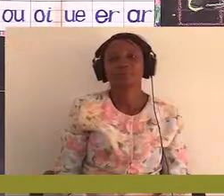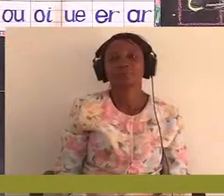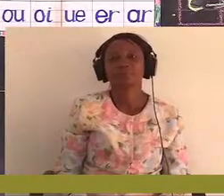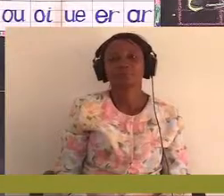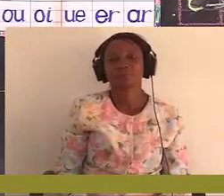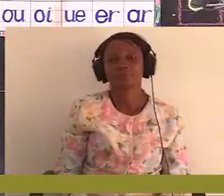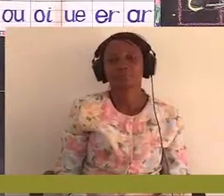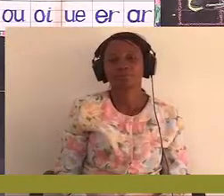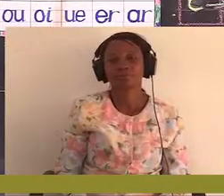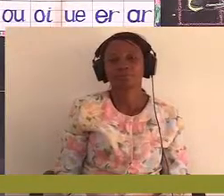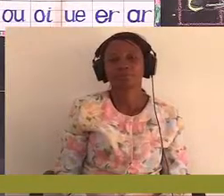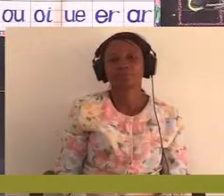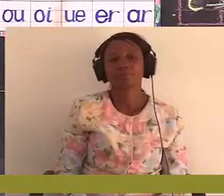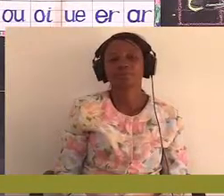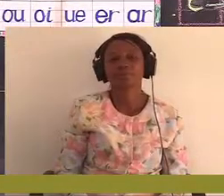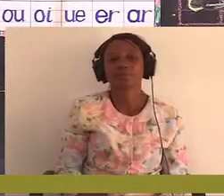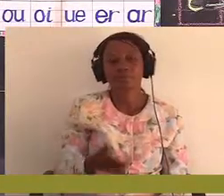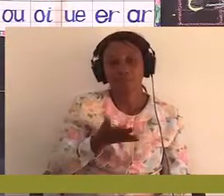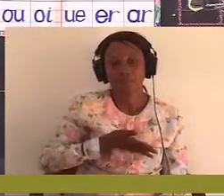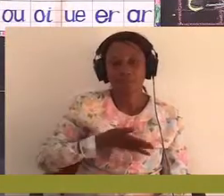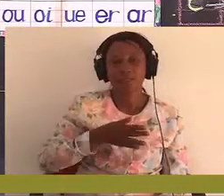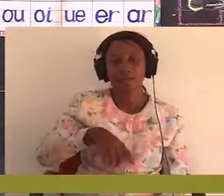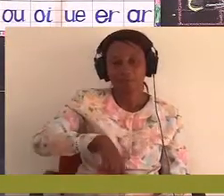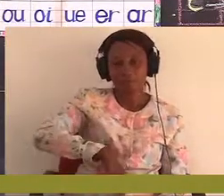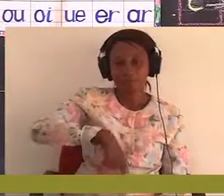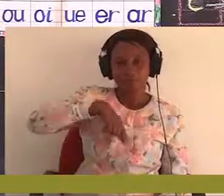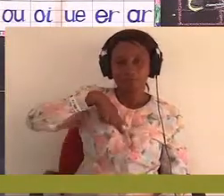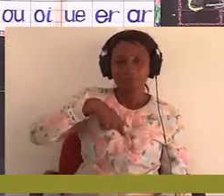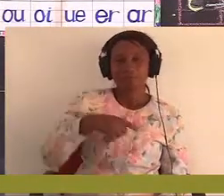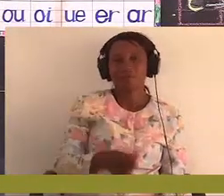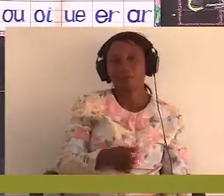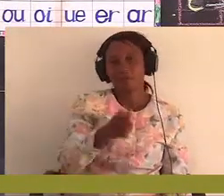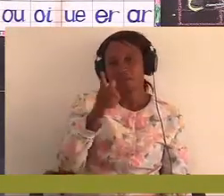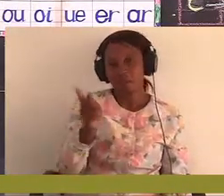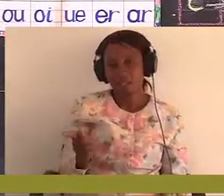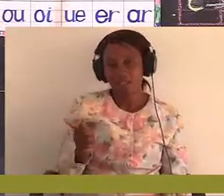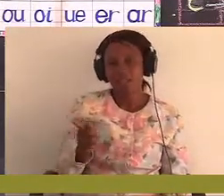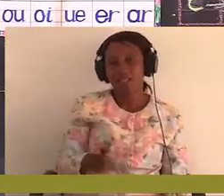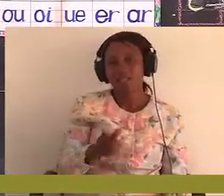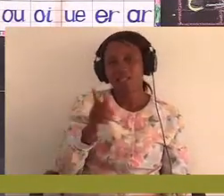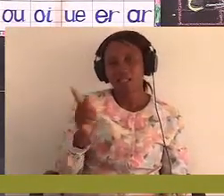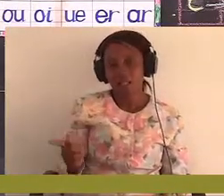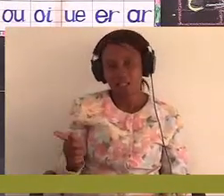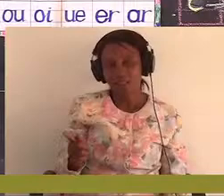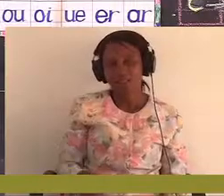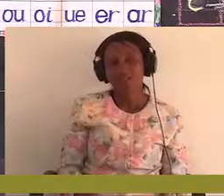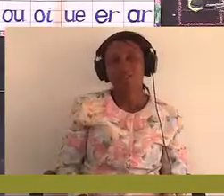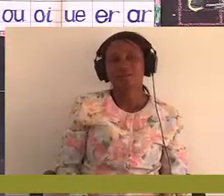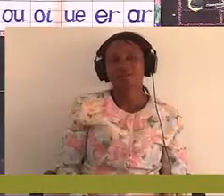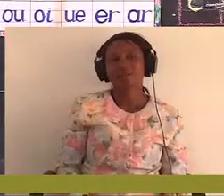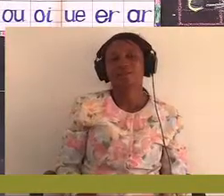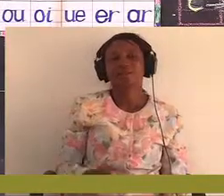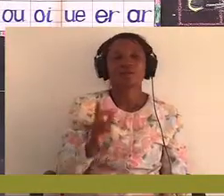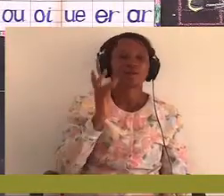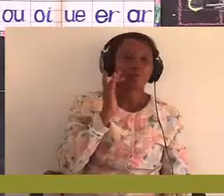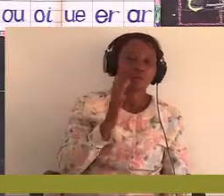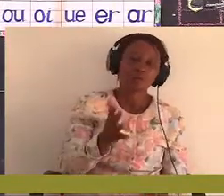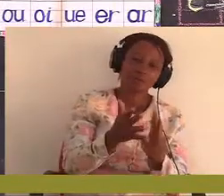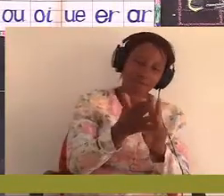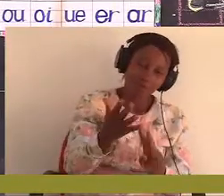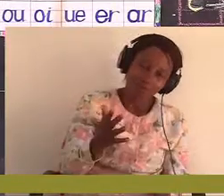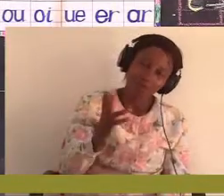Yes, it has g, both in writing and when you are reading it, you can hear